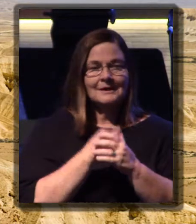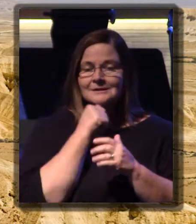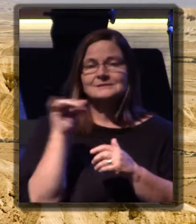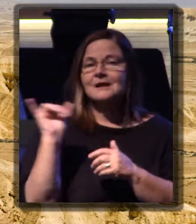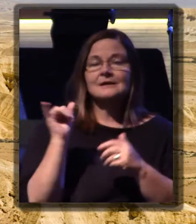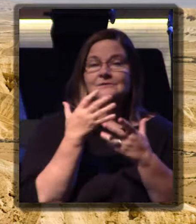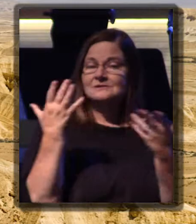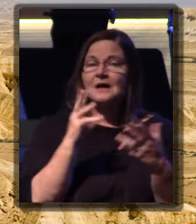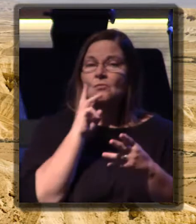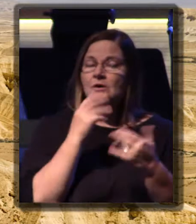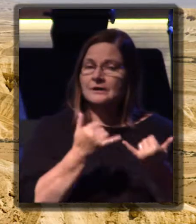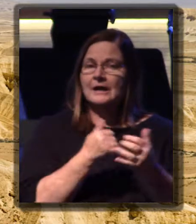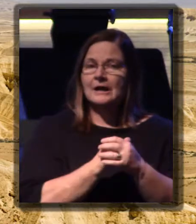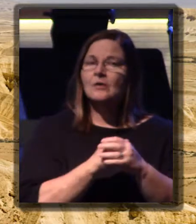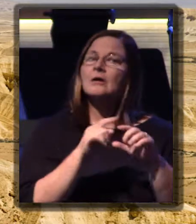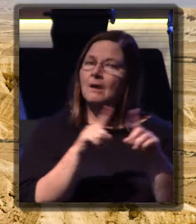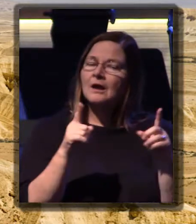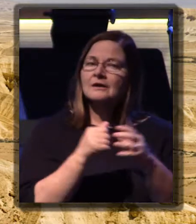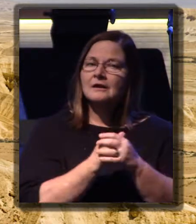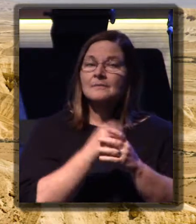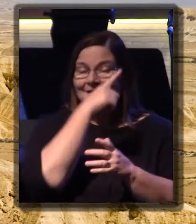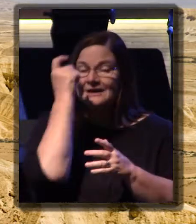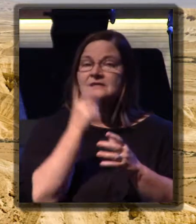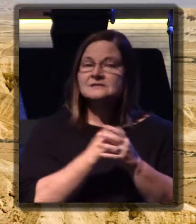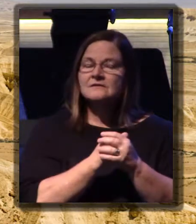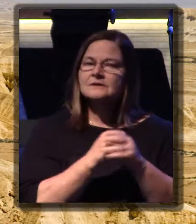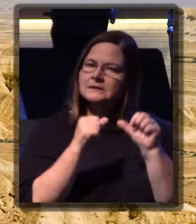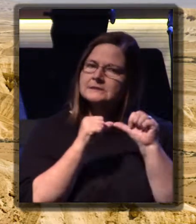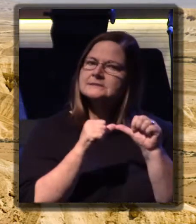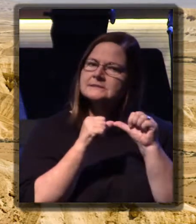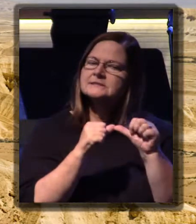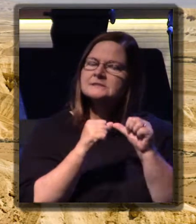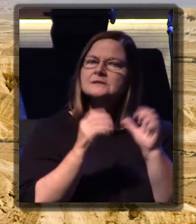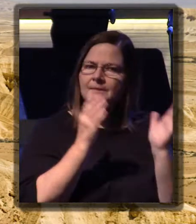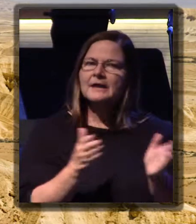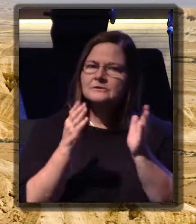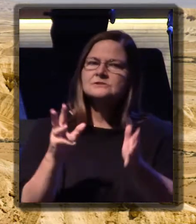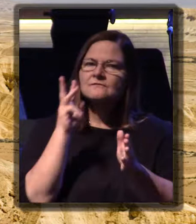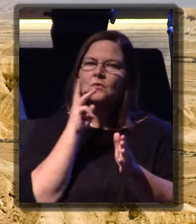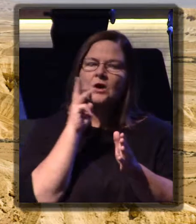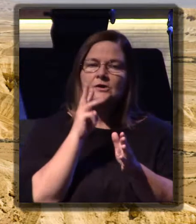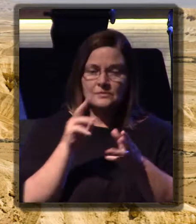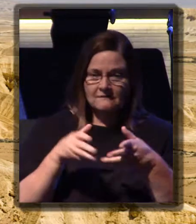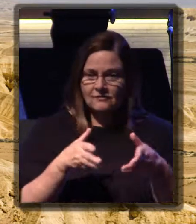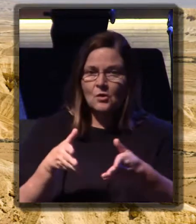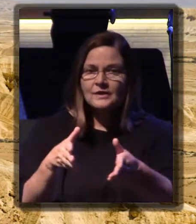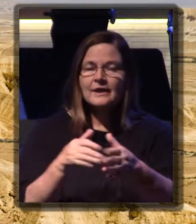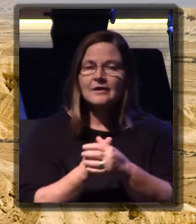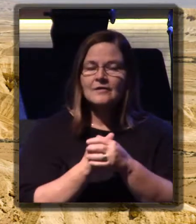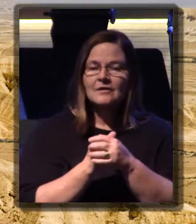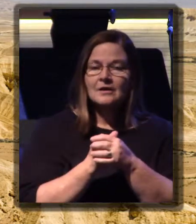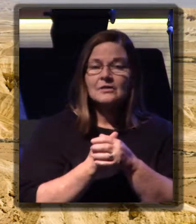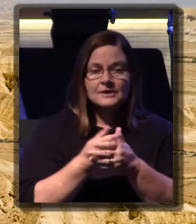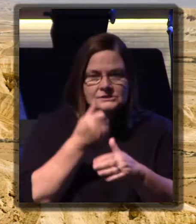garden, and then trees. Because it's not like there's a lot of water there right now, but apparently,